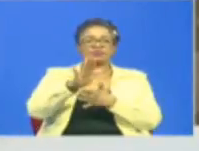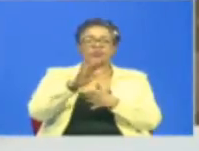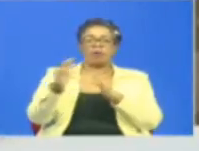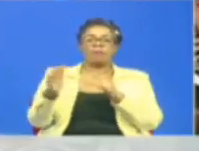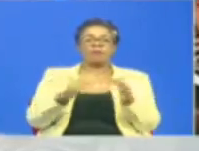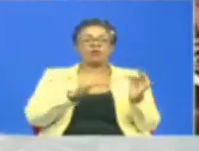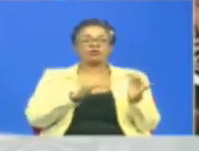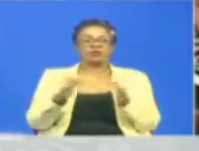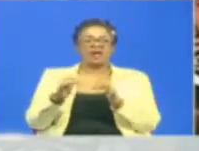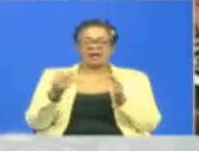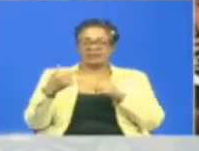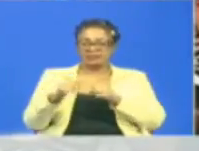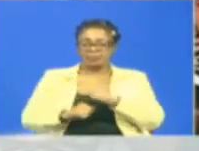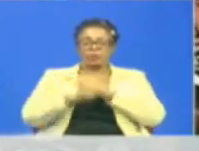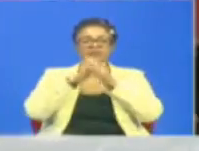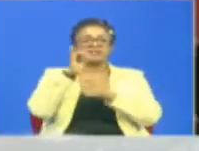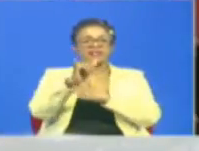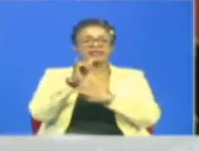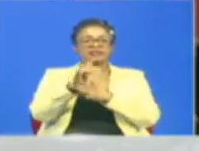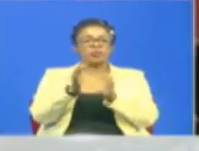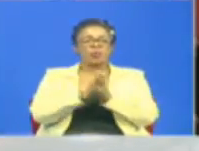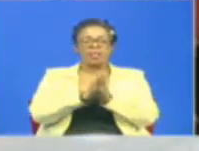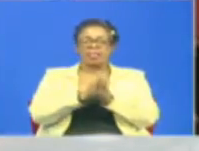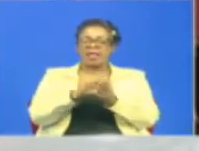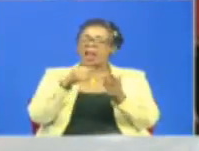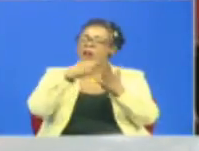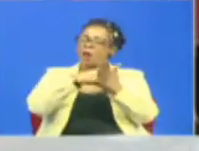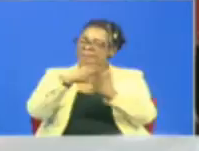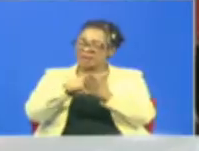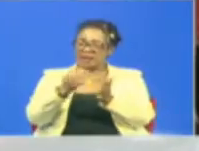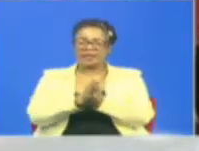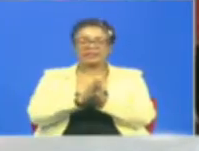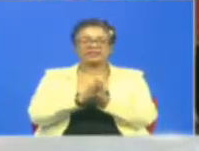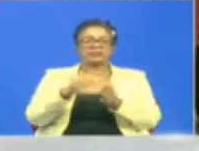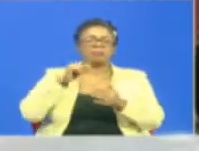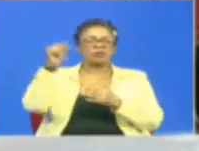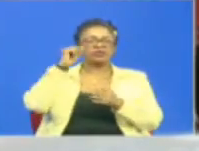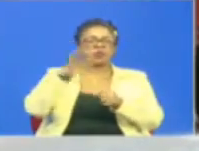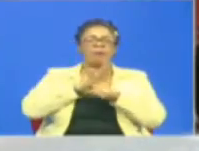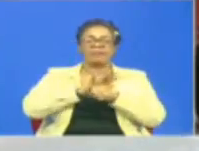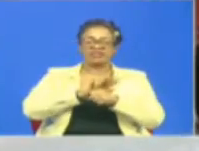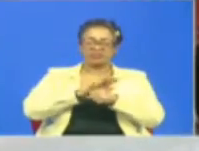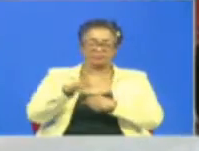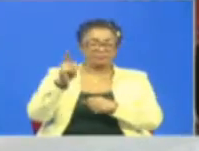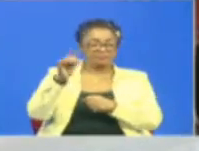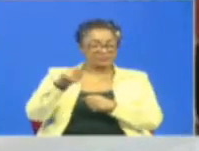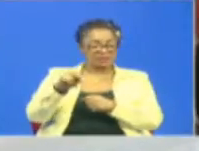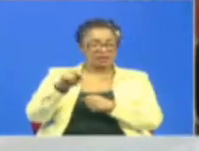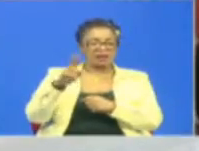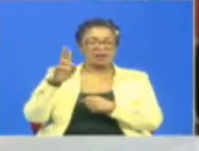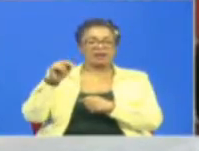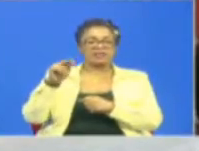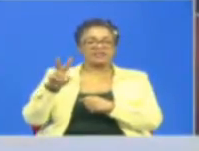banking on, with spirited lobbying and political pressure. Kennedy Muredi,